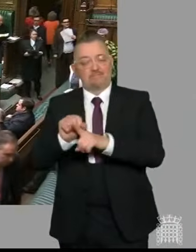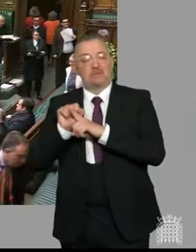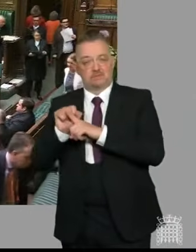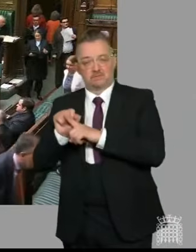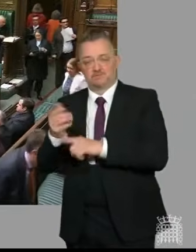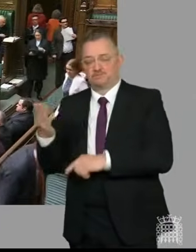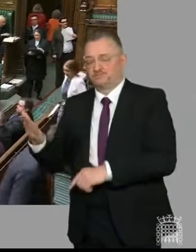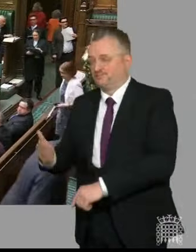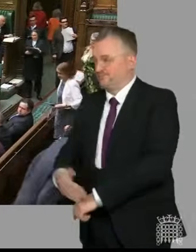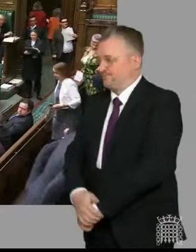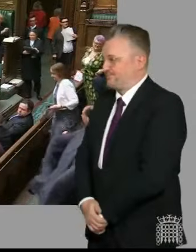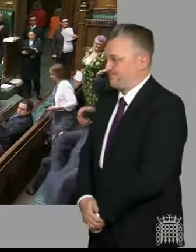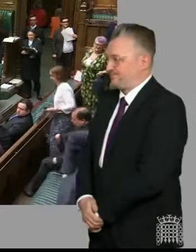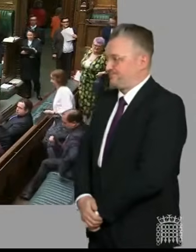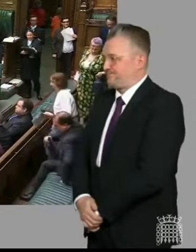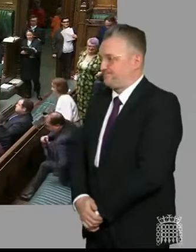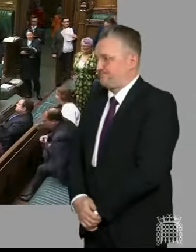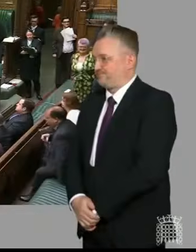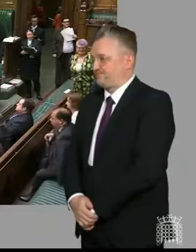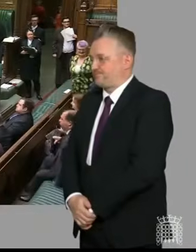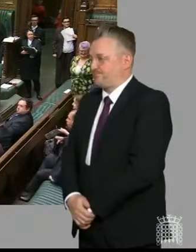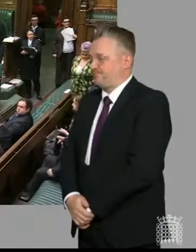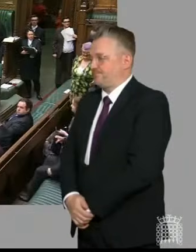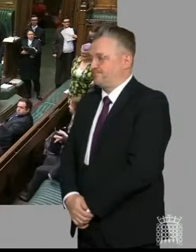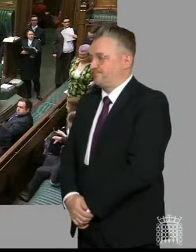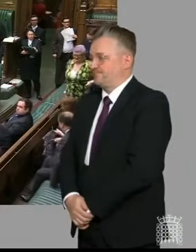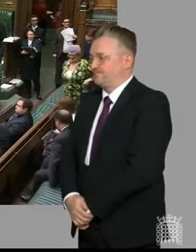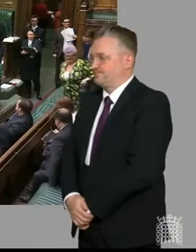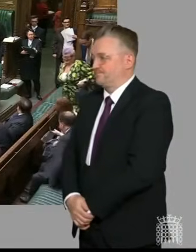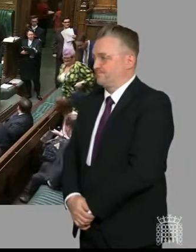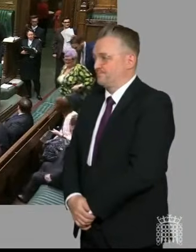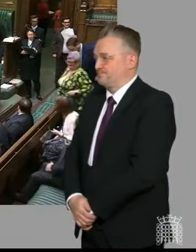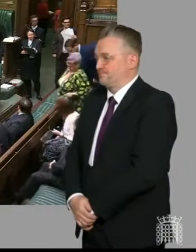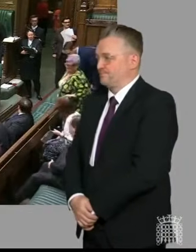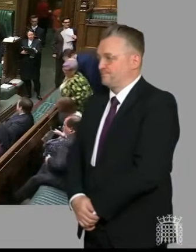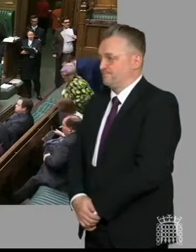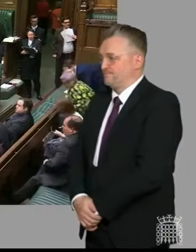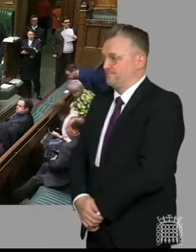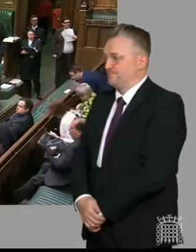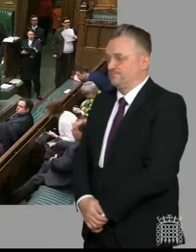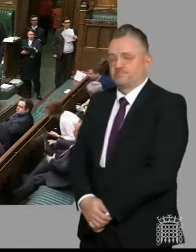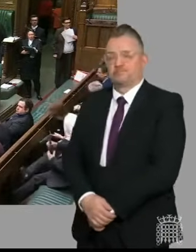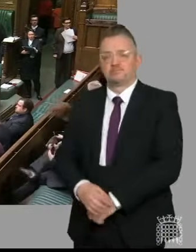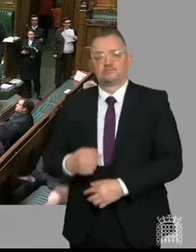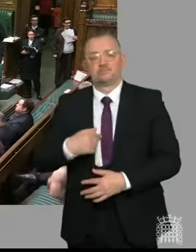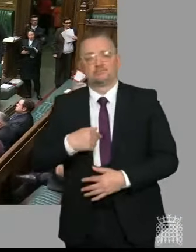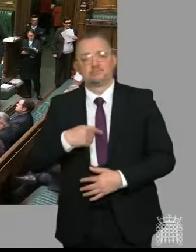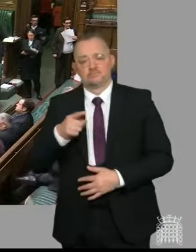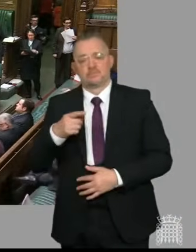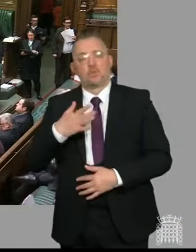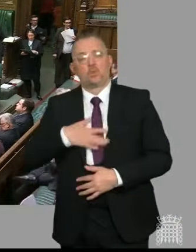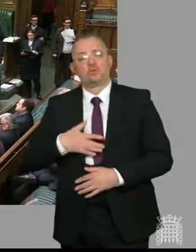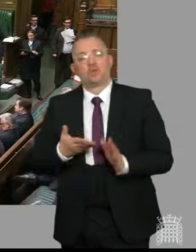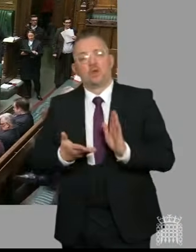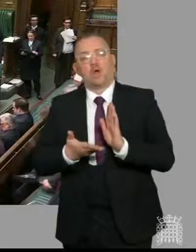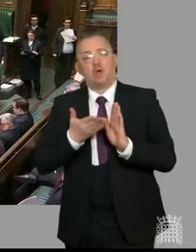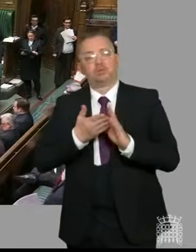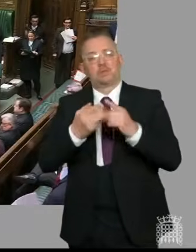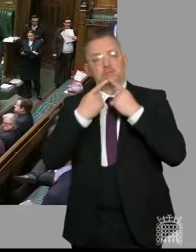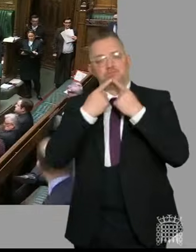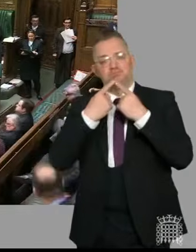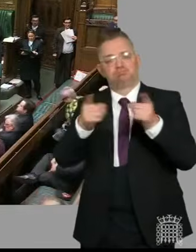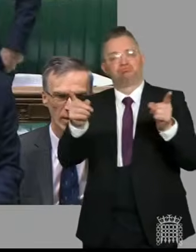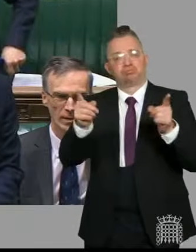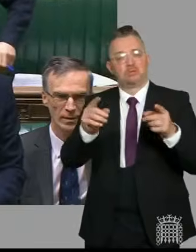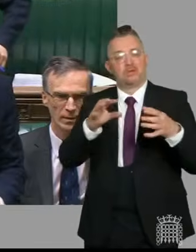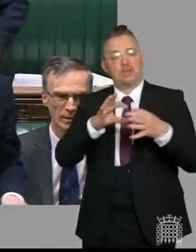Mr. Speaker, with permission, I'd like to update the House on the government's commitment to increase defence spending to